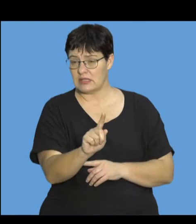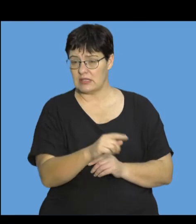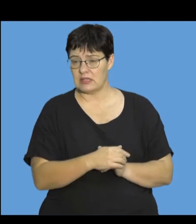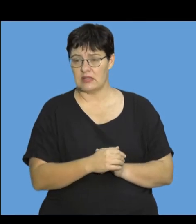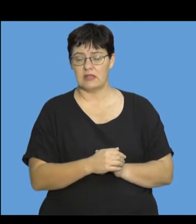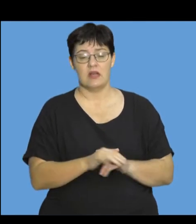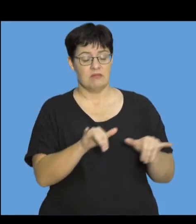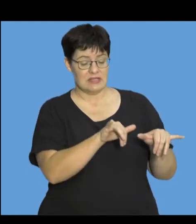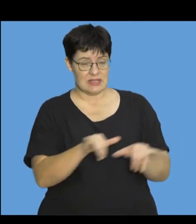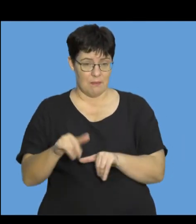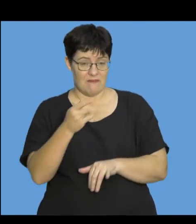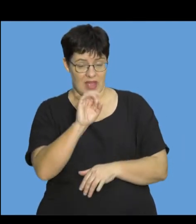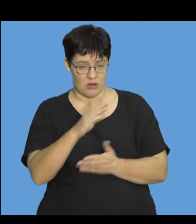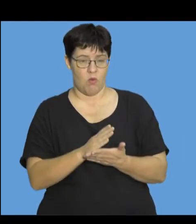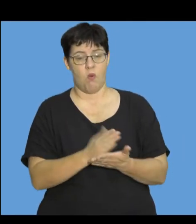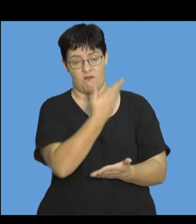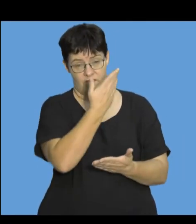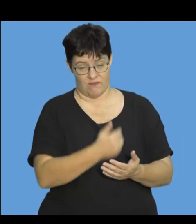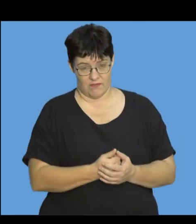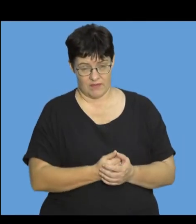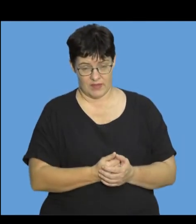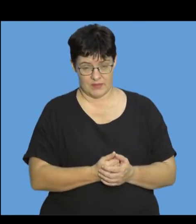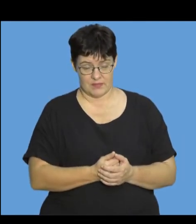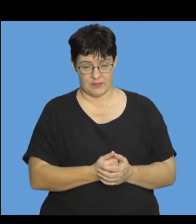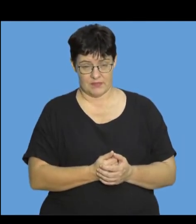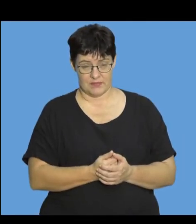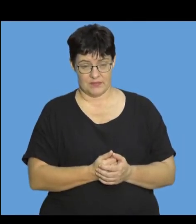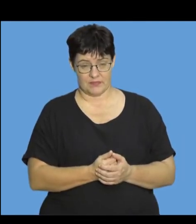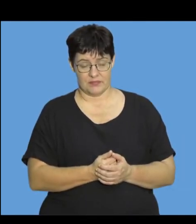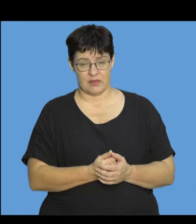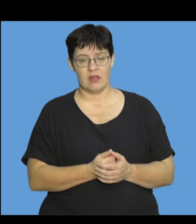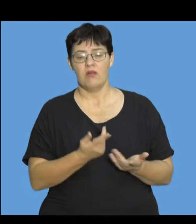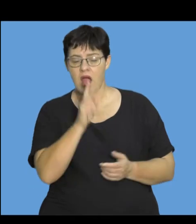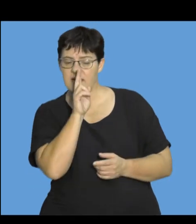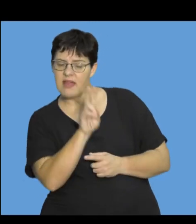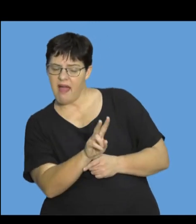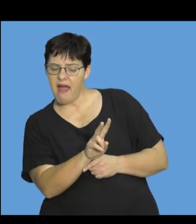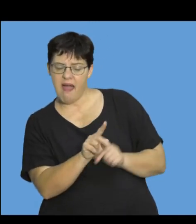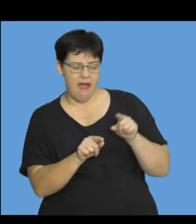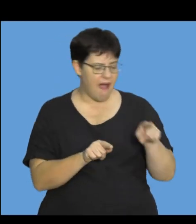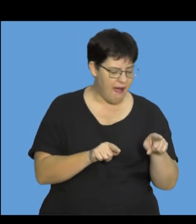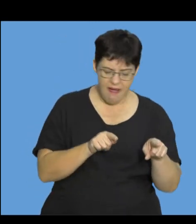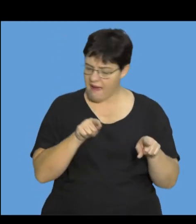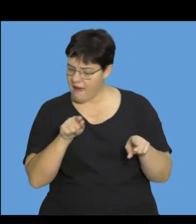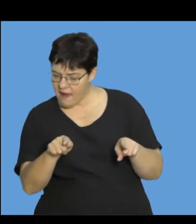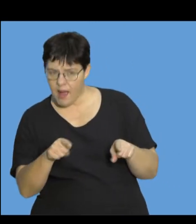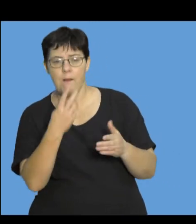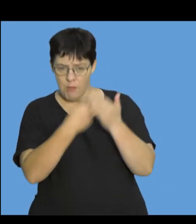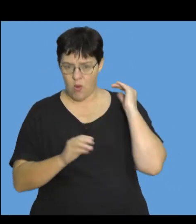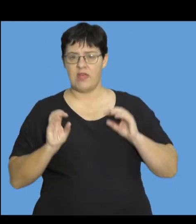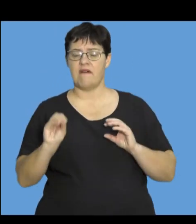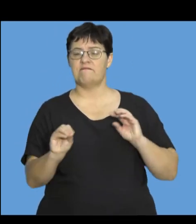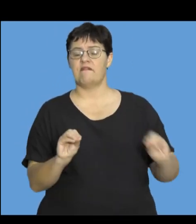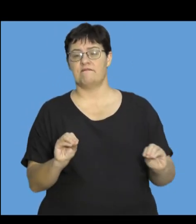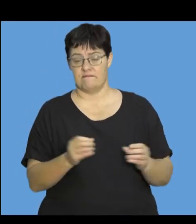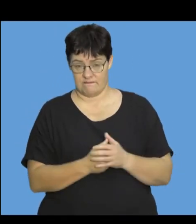out a common factor, right? When you're taking out a common factor, it is when we see something that is common in those terms